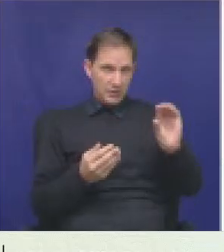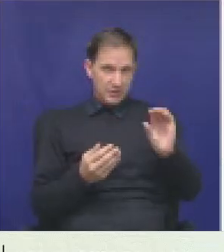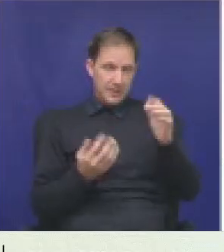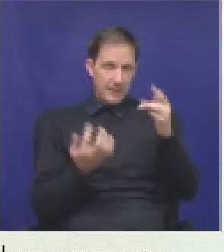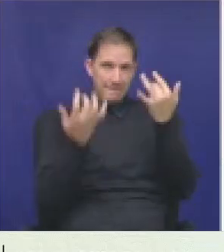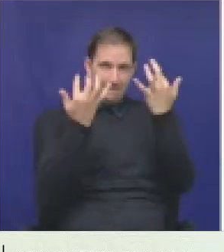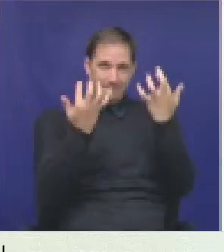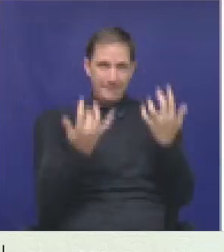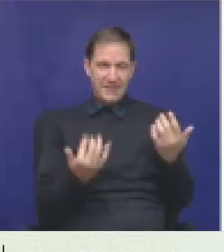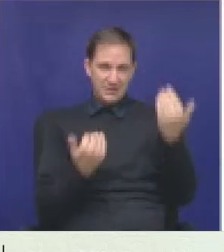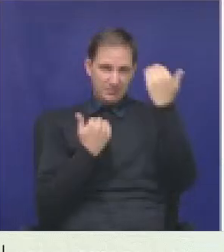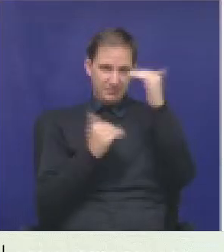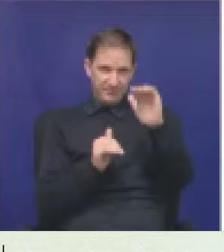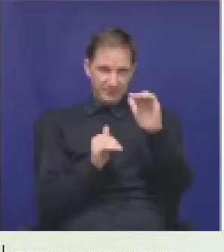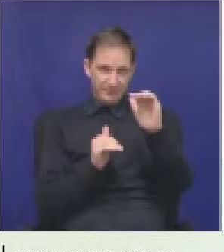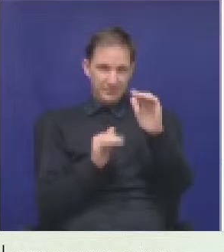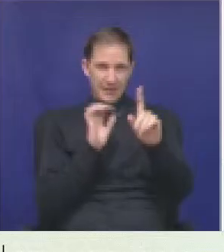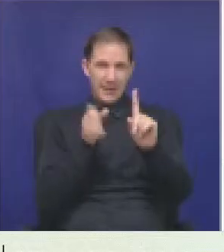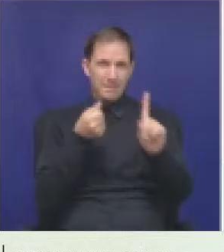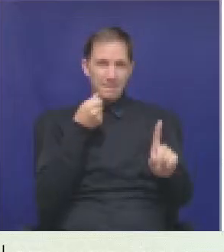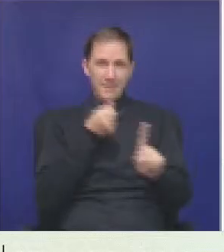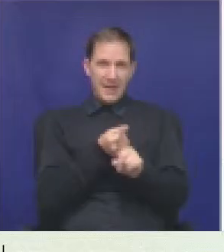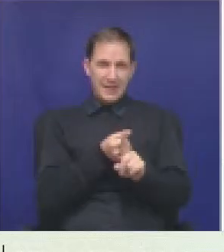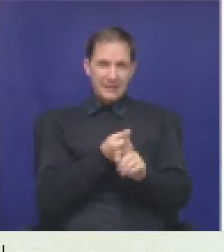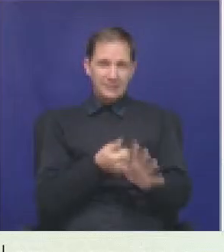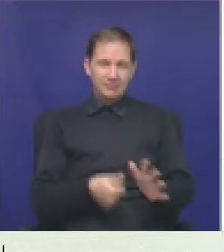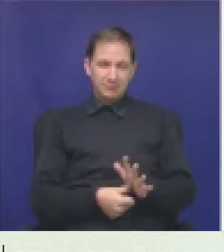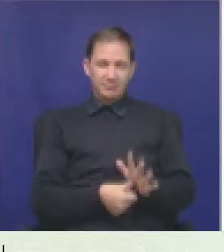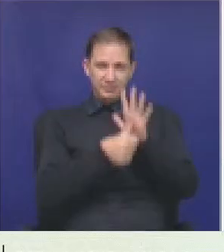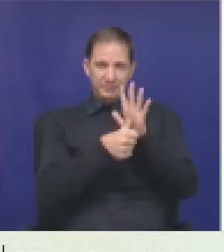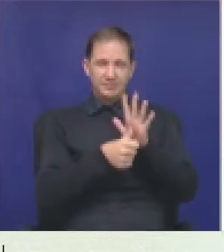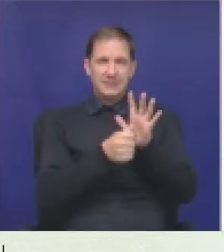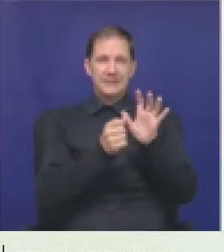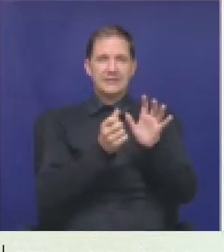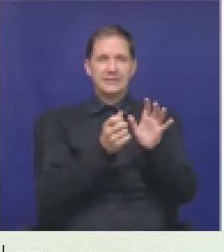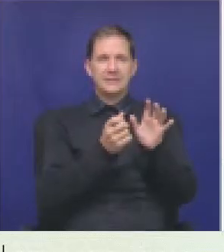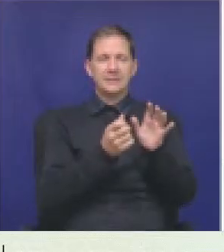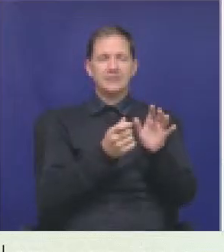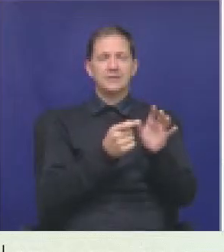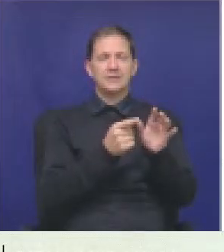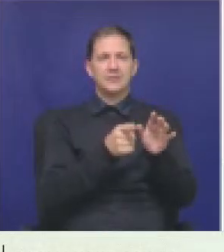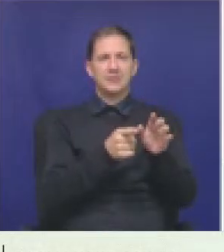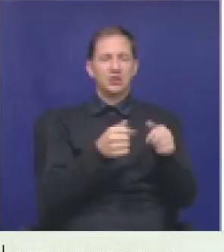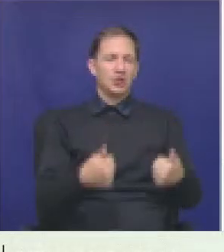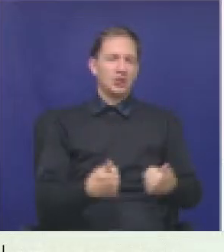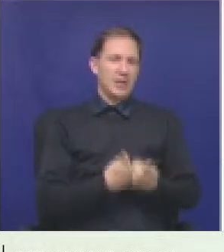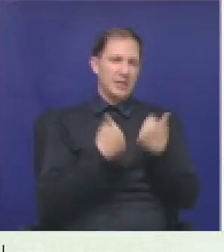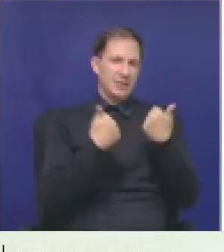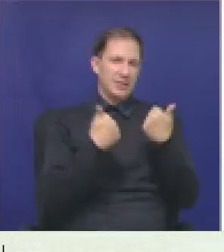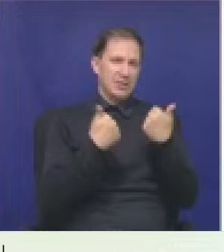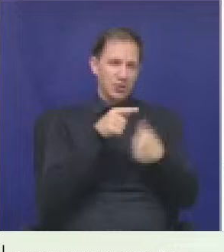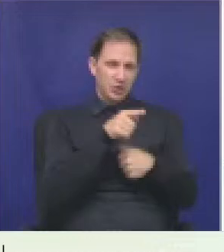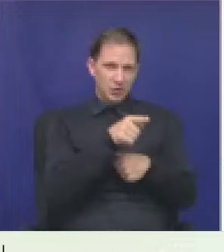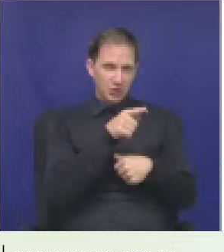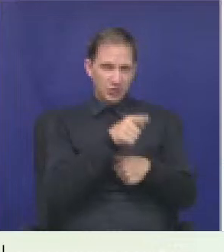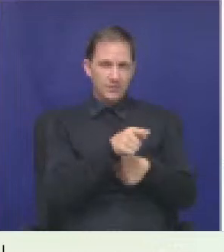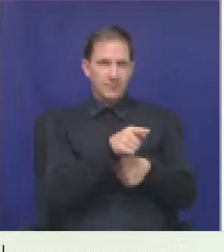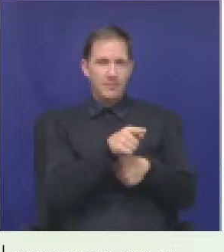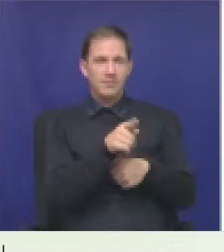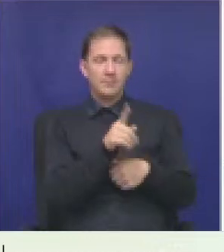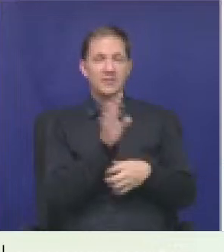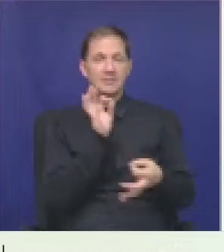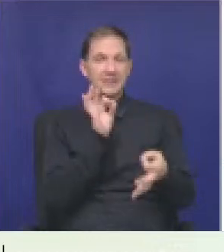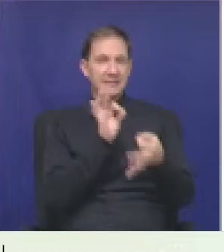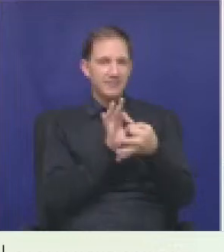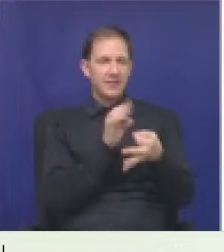the implementation of key statistical programs, capacity challenges in meeting expanded data demands, particularly